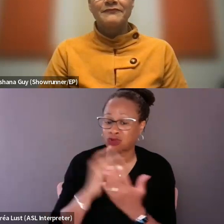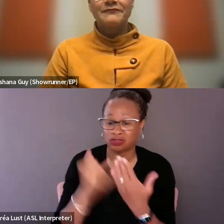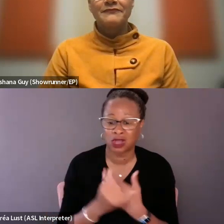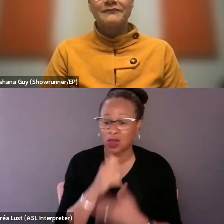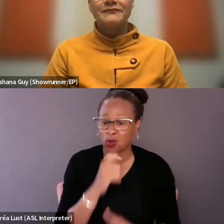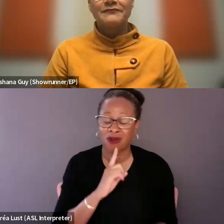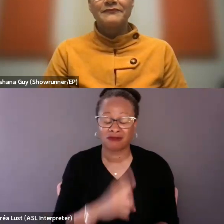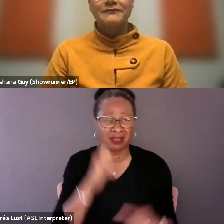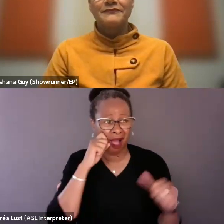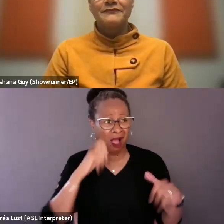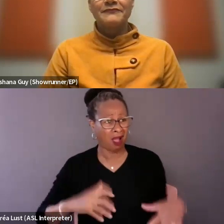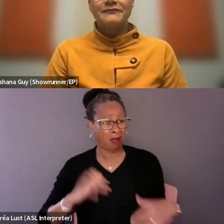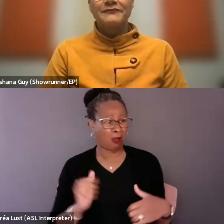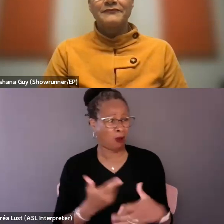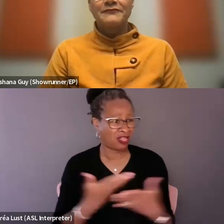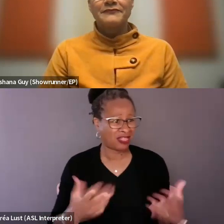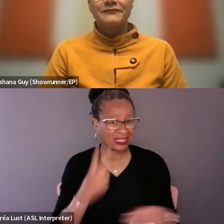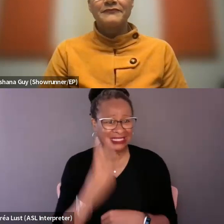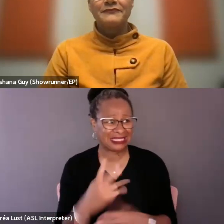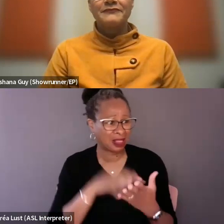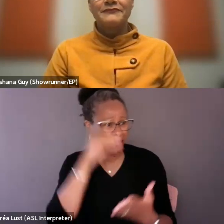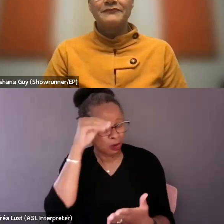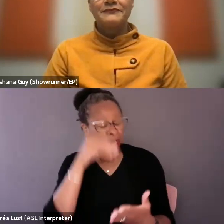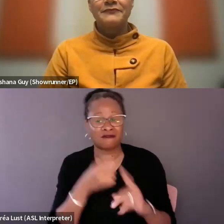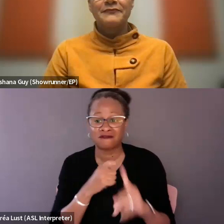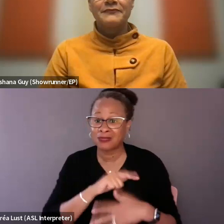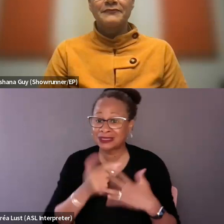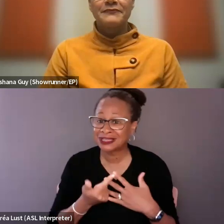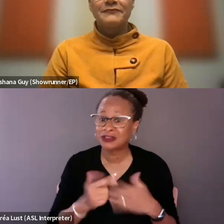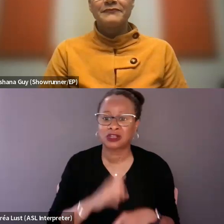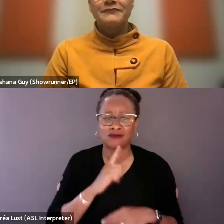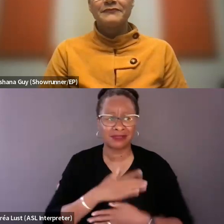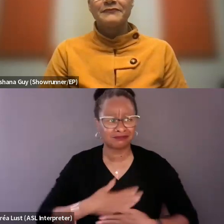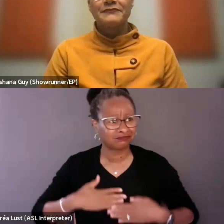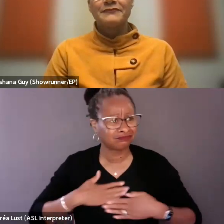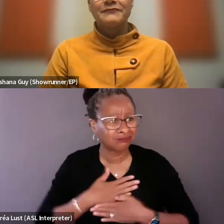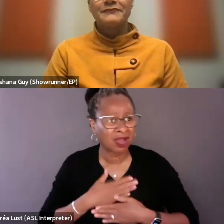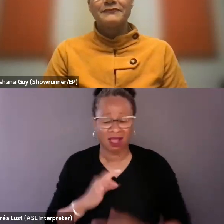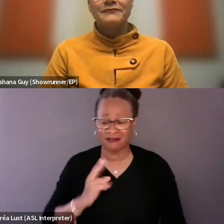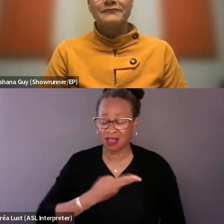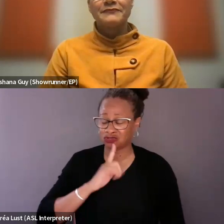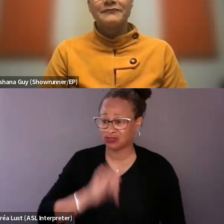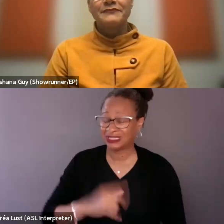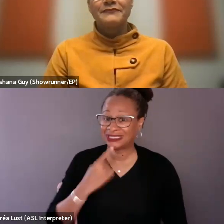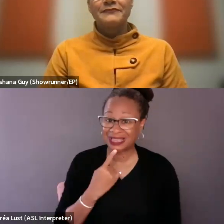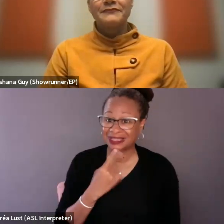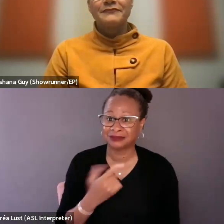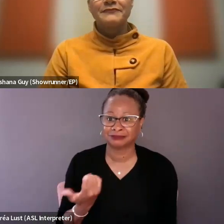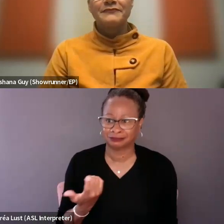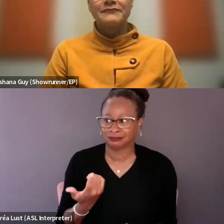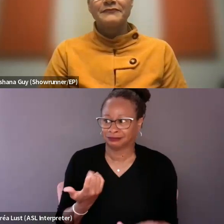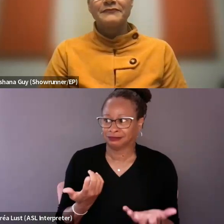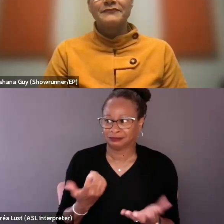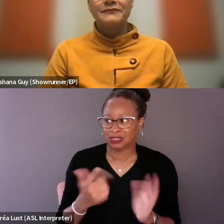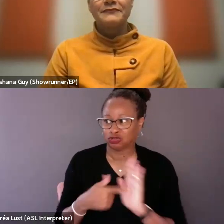just astounded by all of the things that they learned and truly appreciative of us releasing the project in